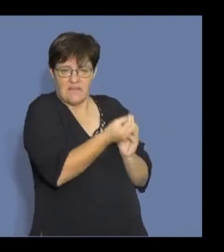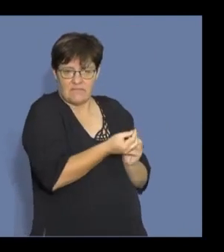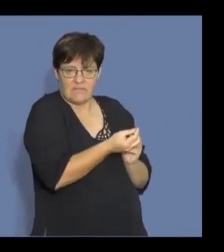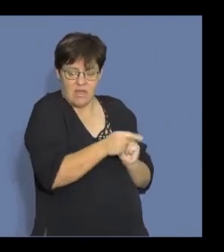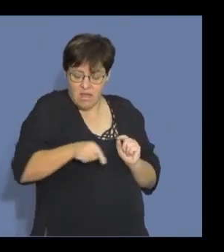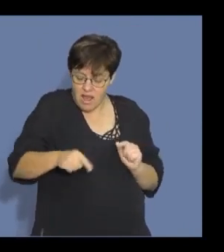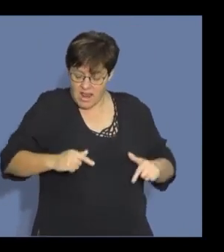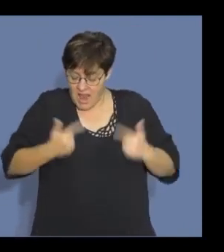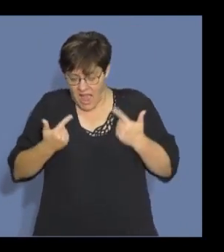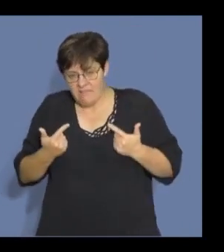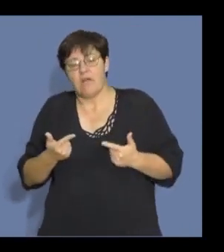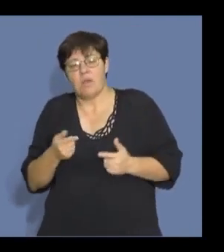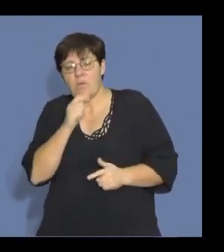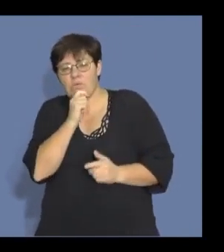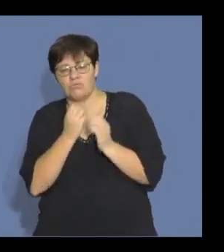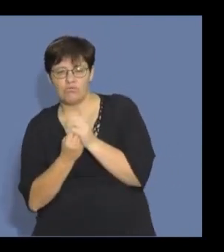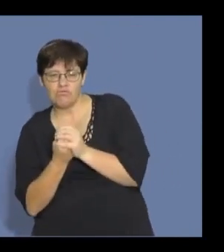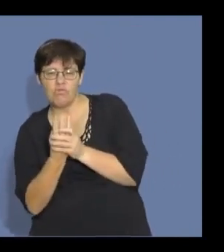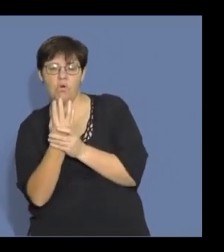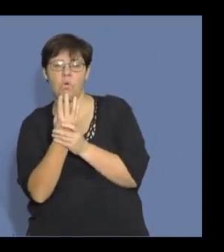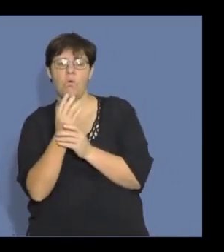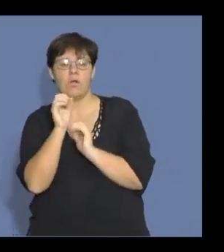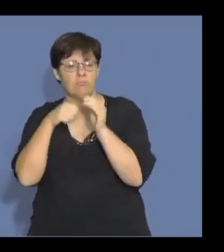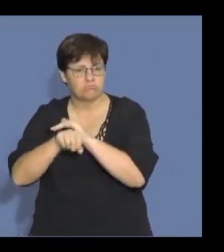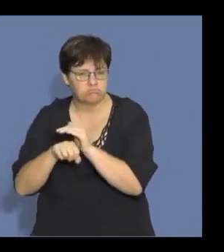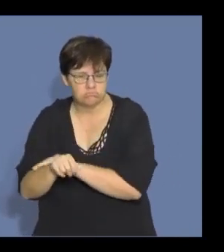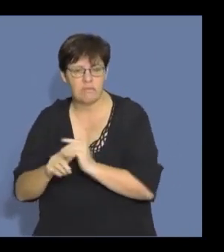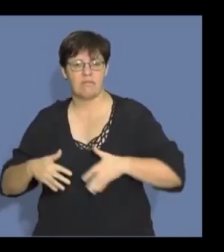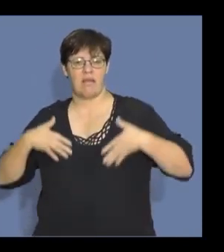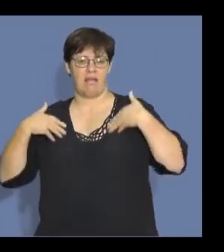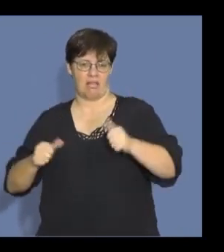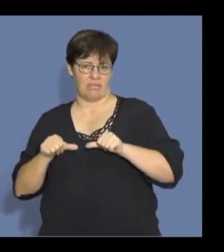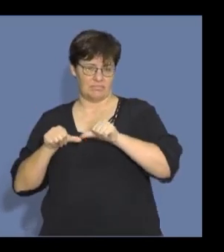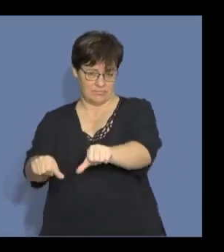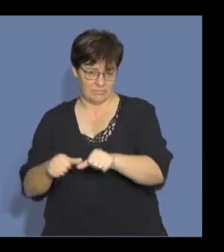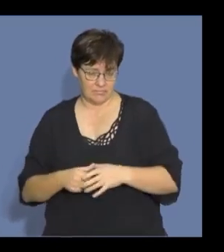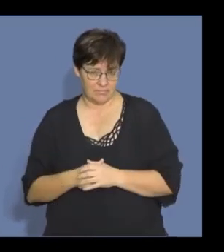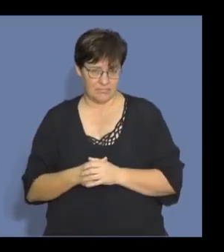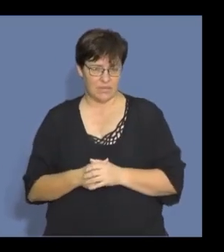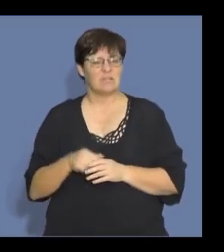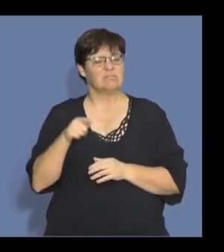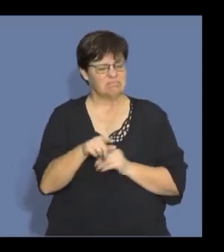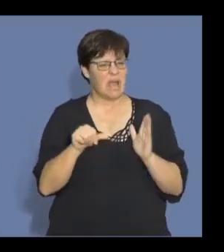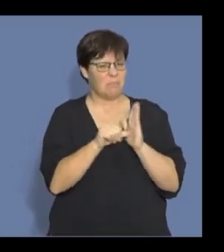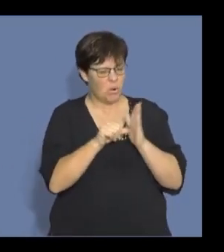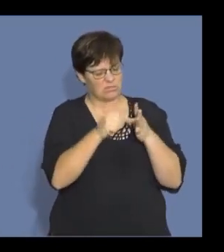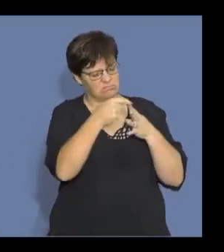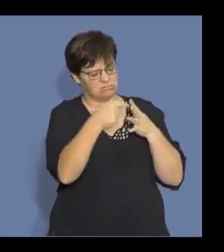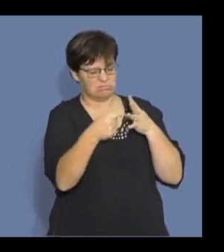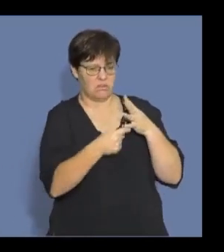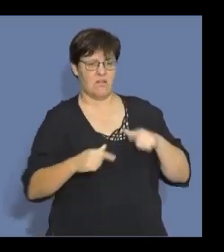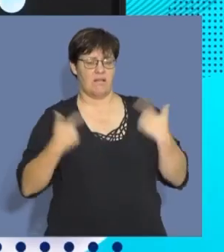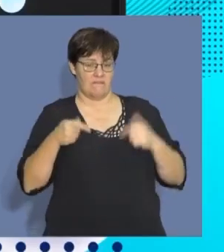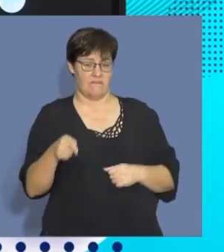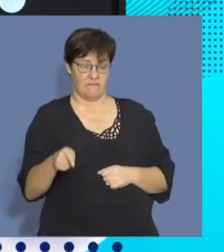living organisms to grow, reproduce, and stay healthy. So we refer to those as the essential characteristics of living